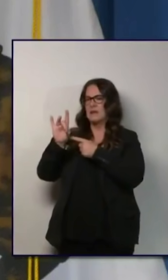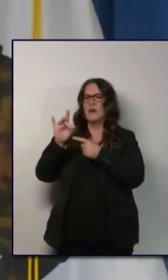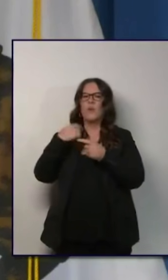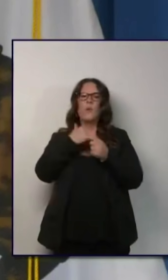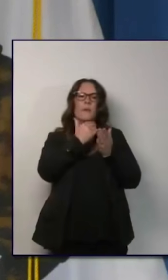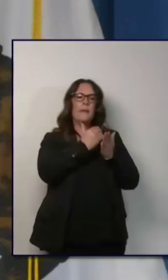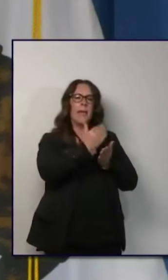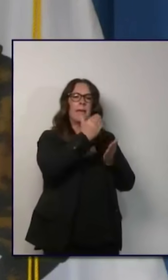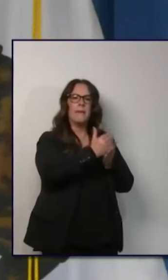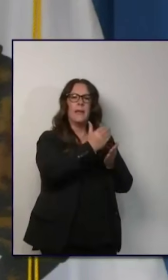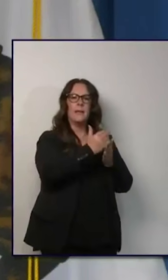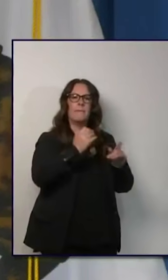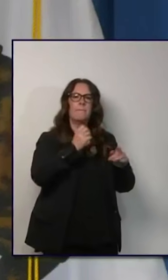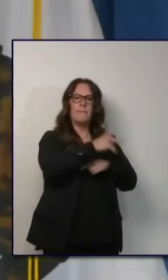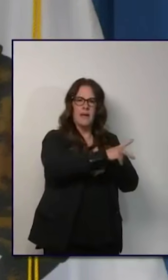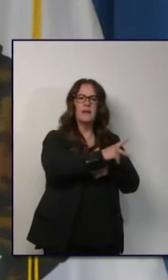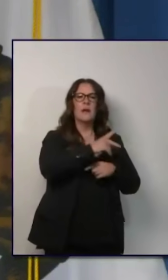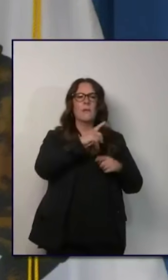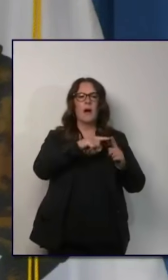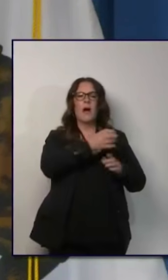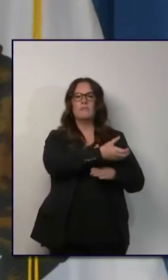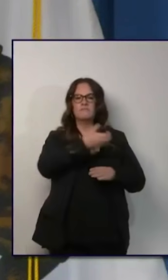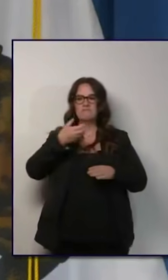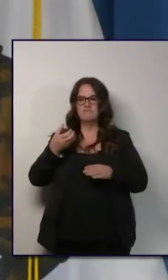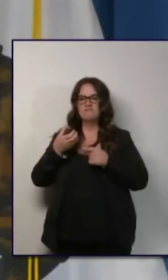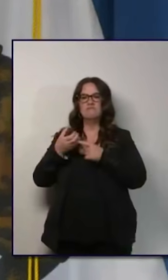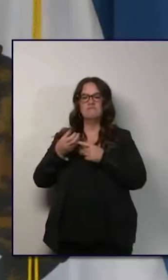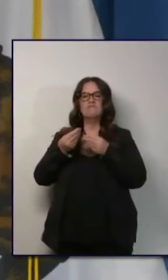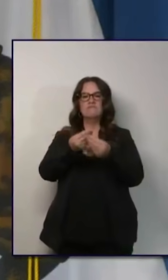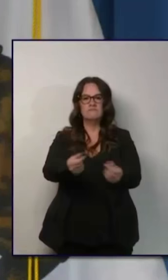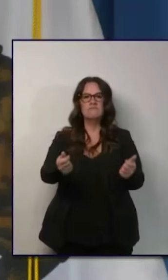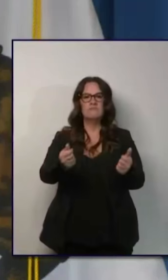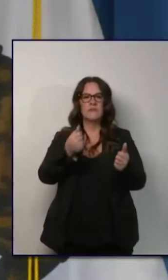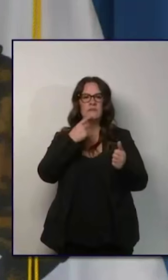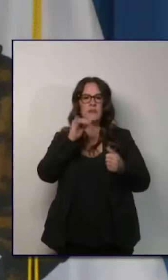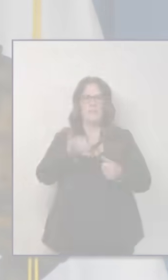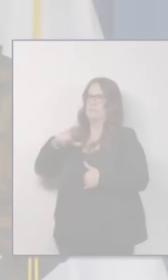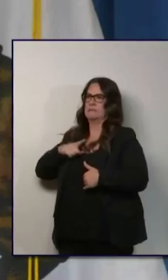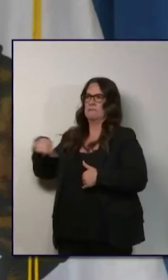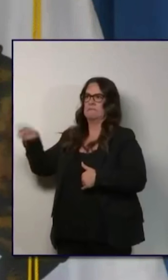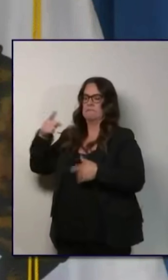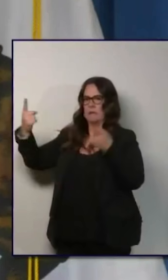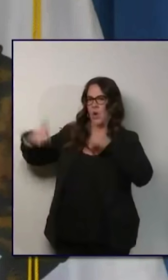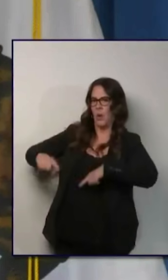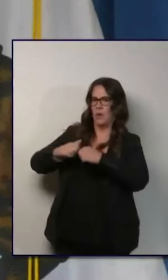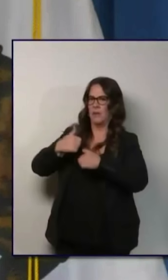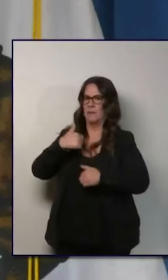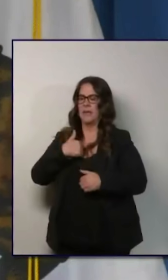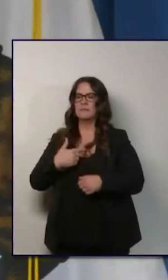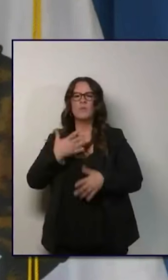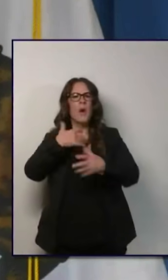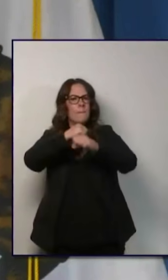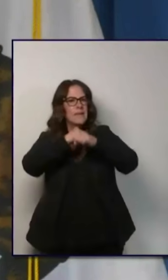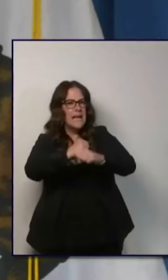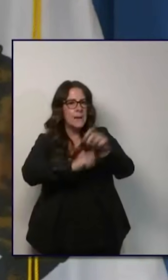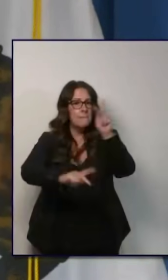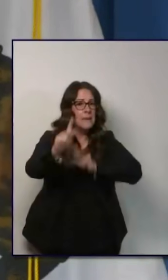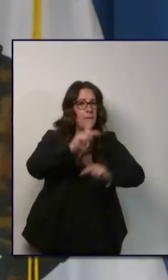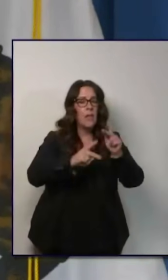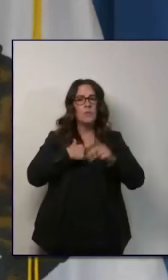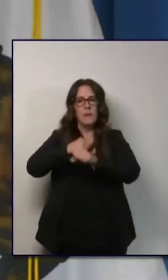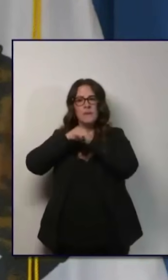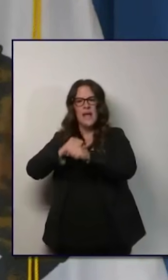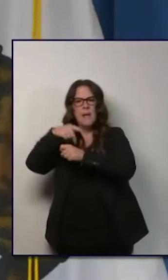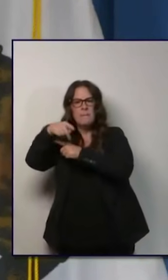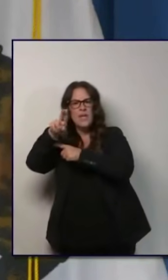and by the way, the $19.1 billion annualizes at about $13 billion. If we're going to protect people, protect the PUA